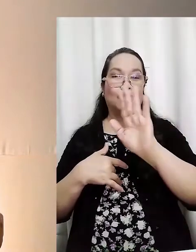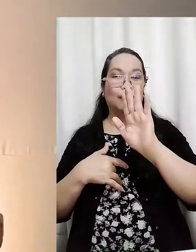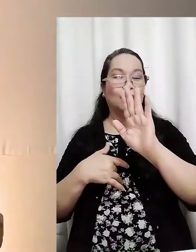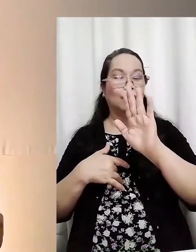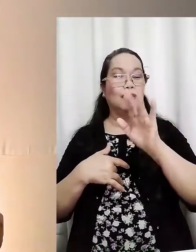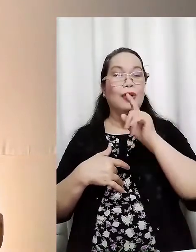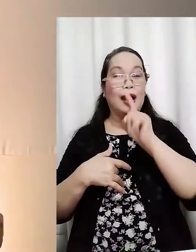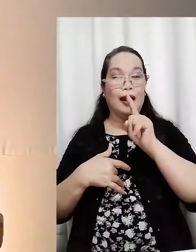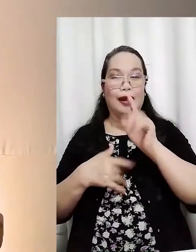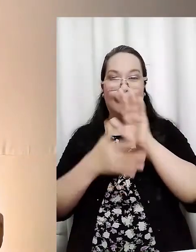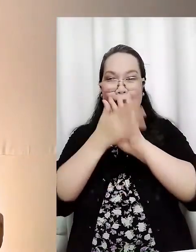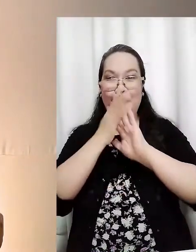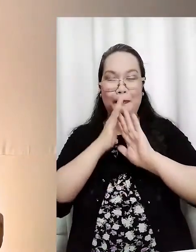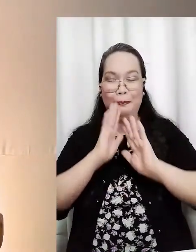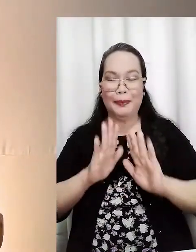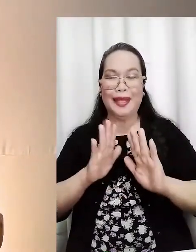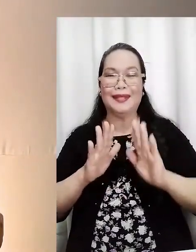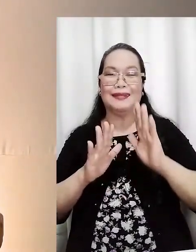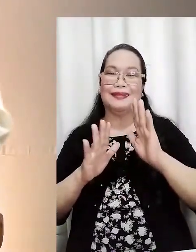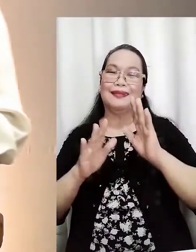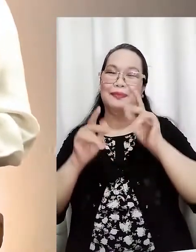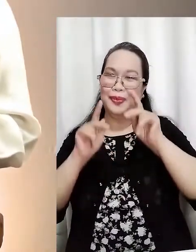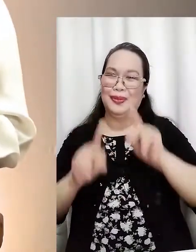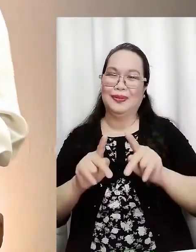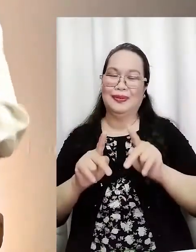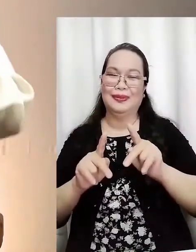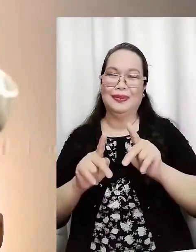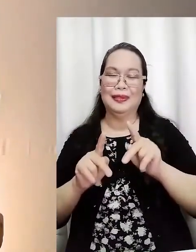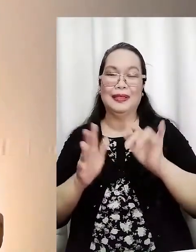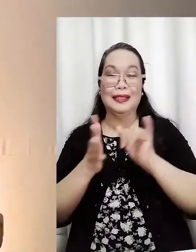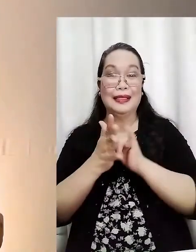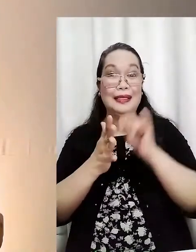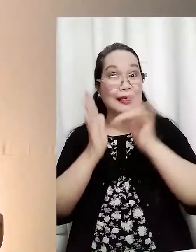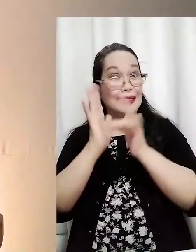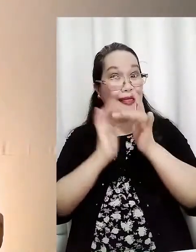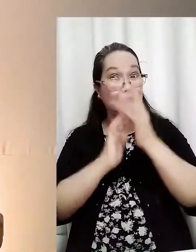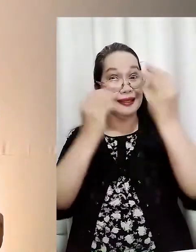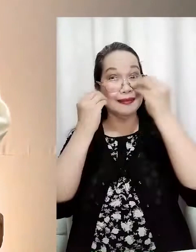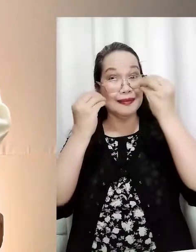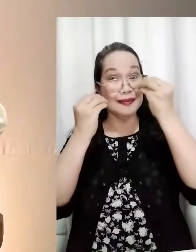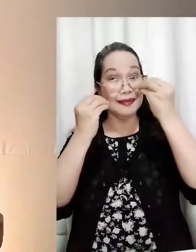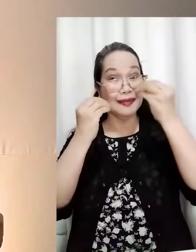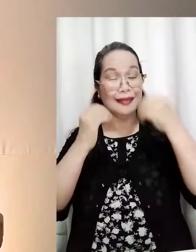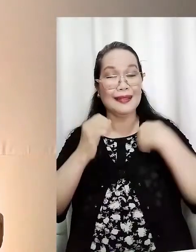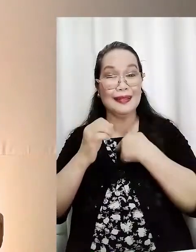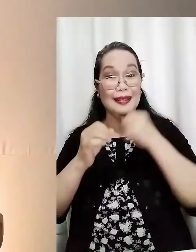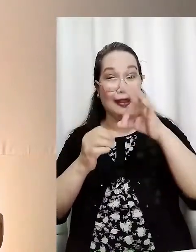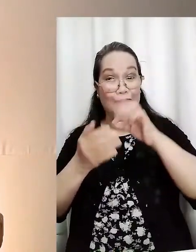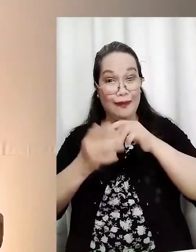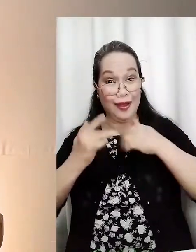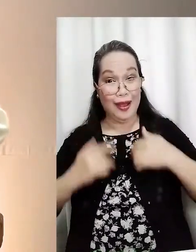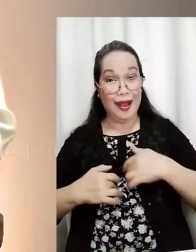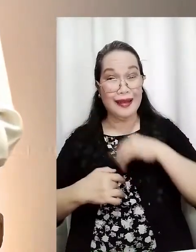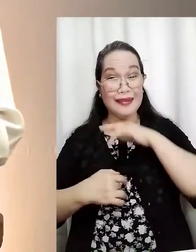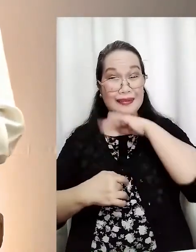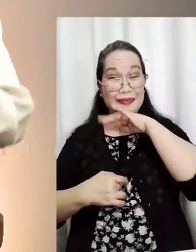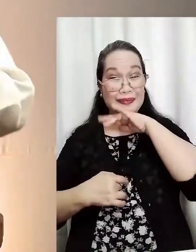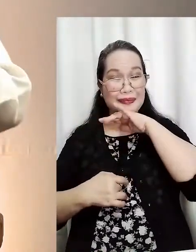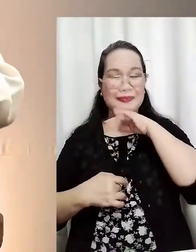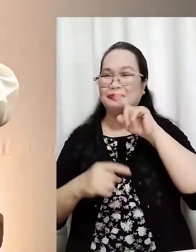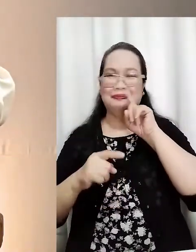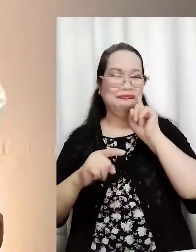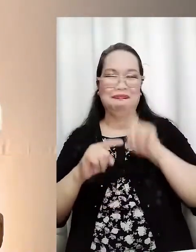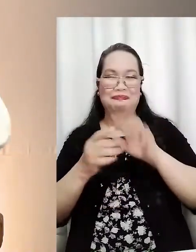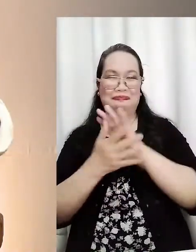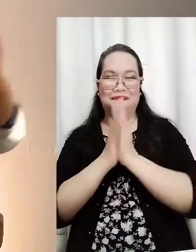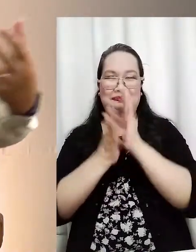peacemaker. That is what Jesus is teaching us. If we have impure hearts, we cannot be peacemakers, but we